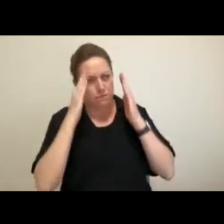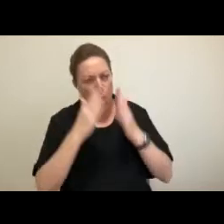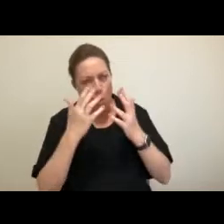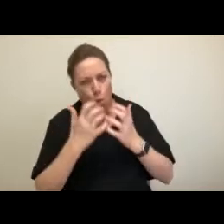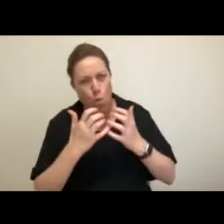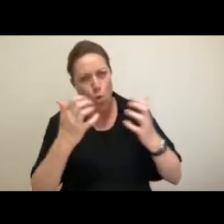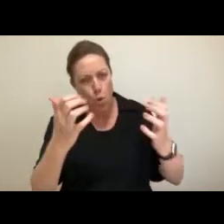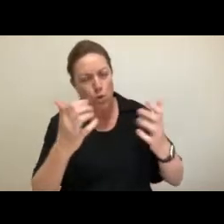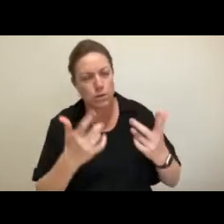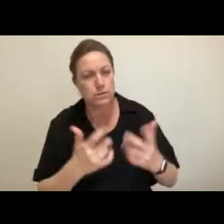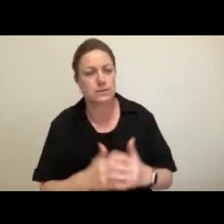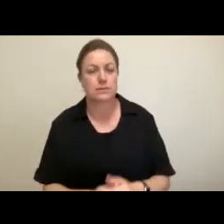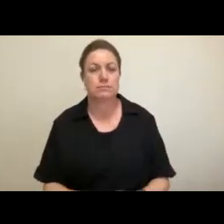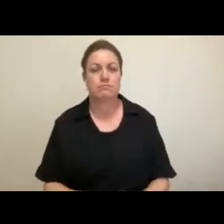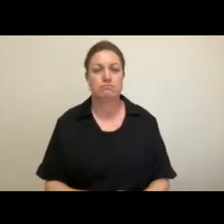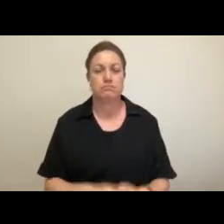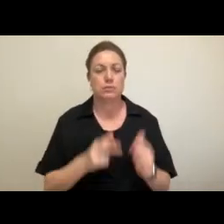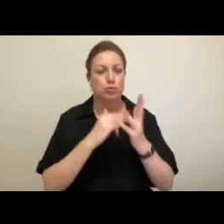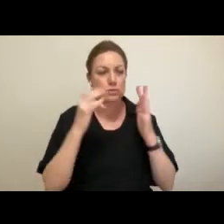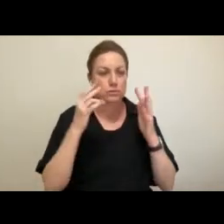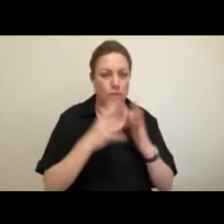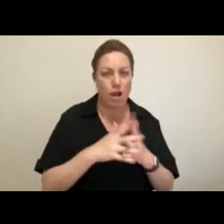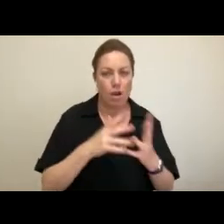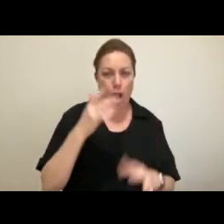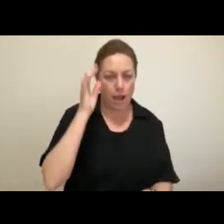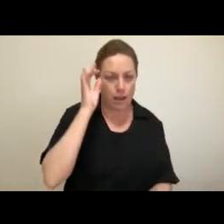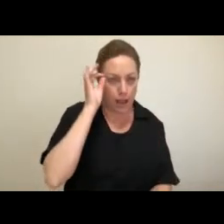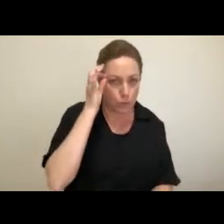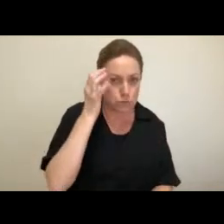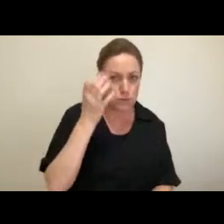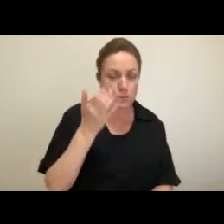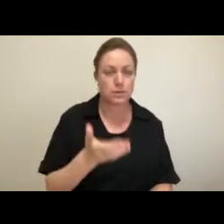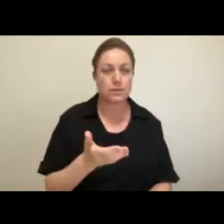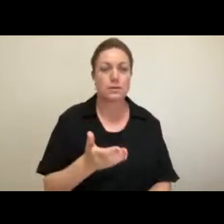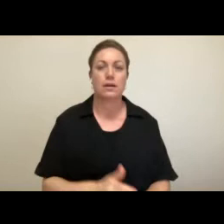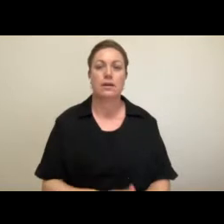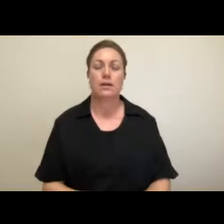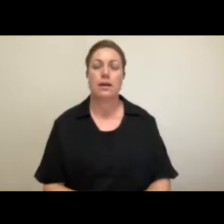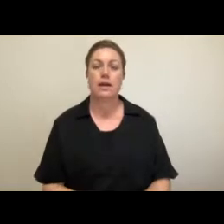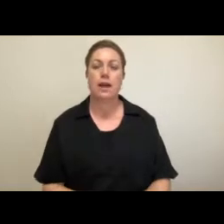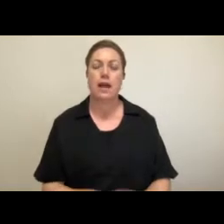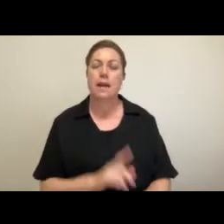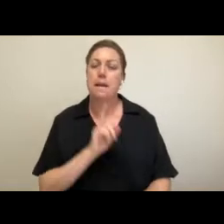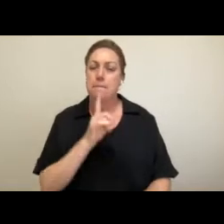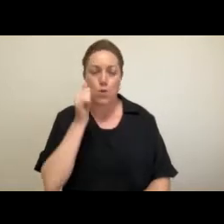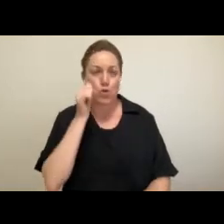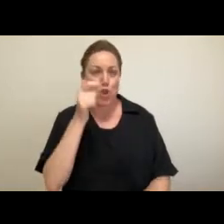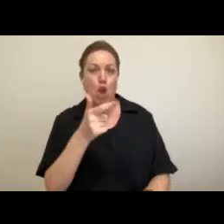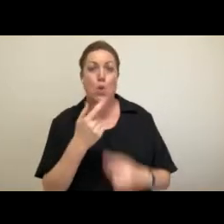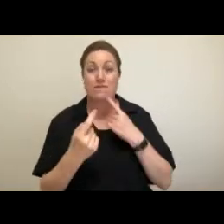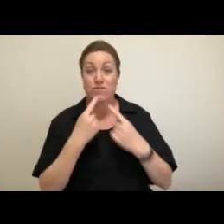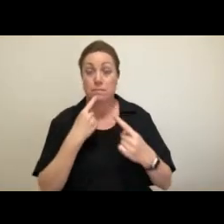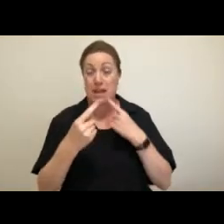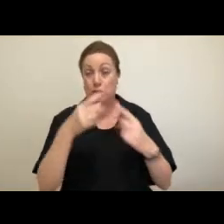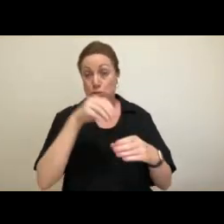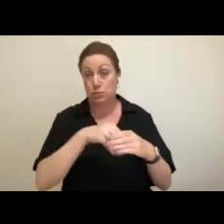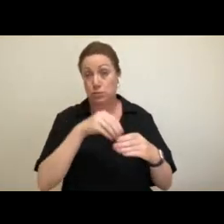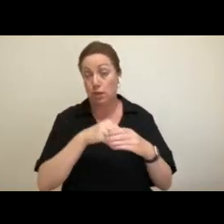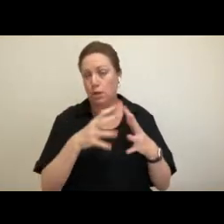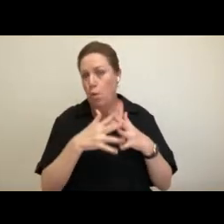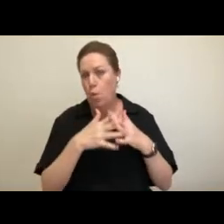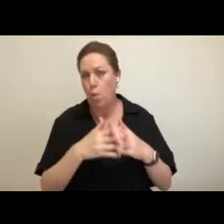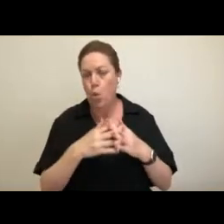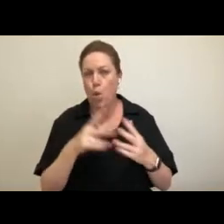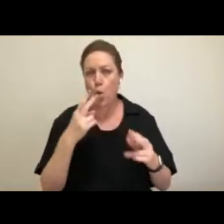including local councils, but we are really aware that the information inside will be extremely useful for other commissioners of public